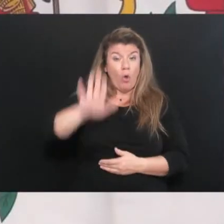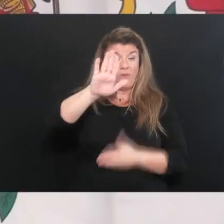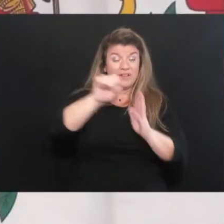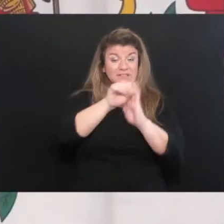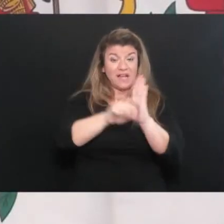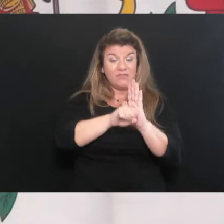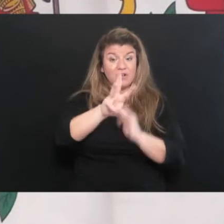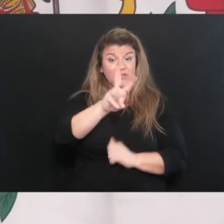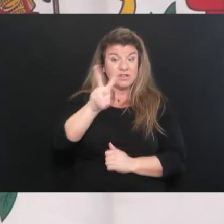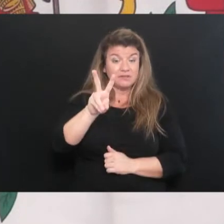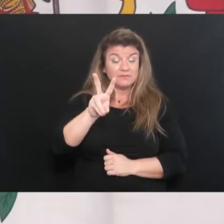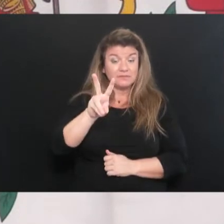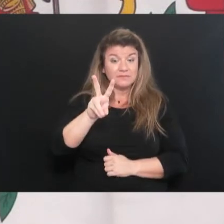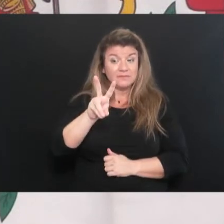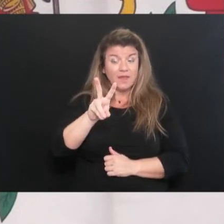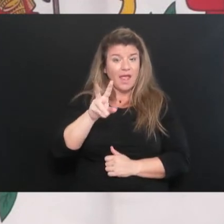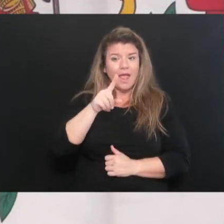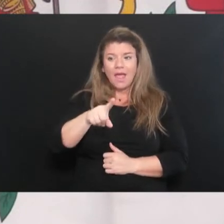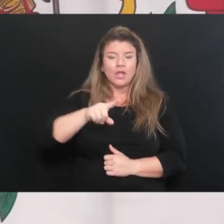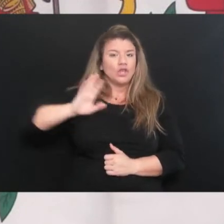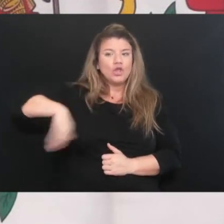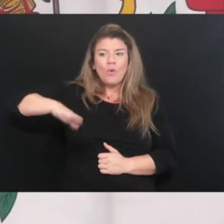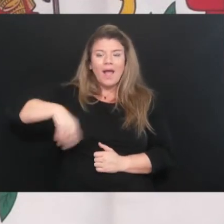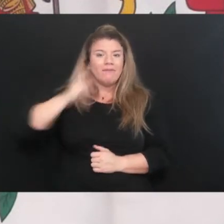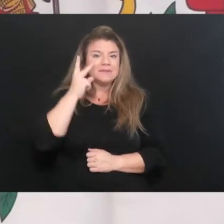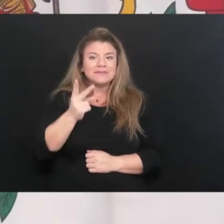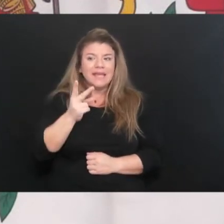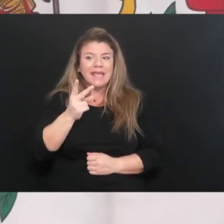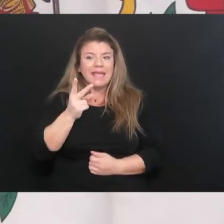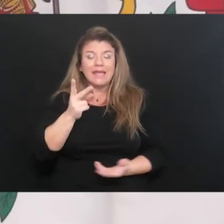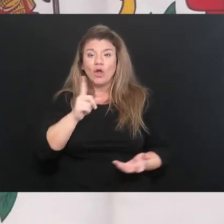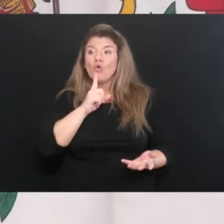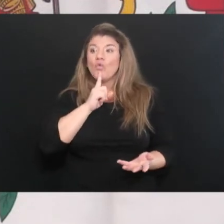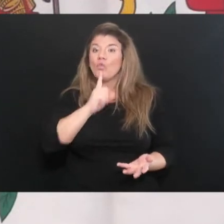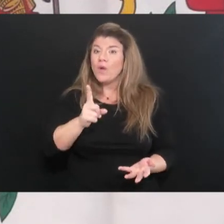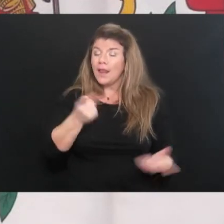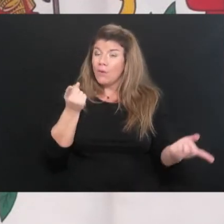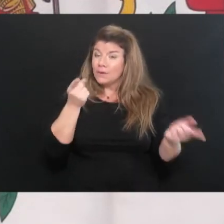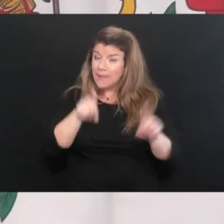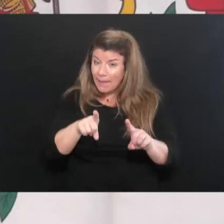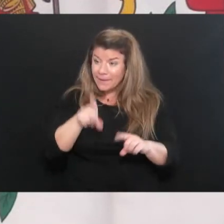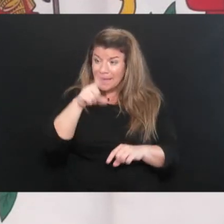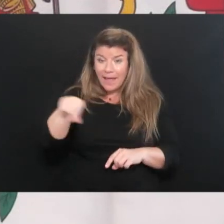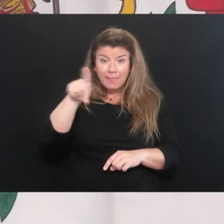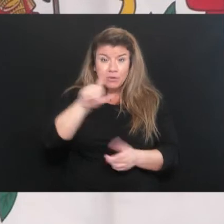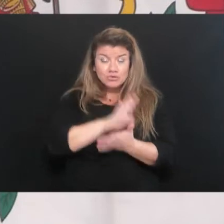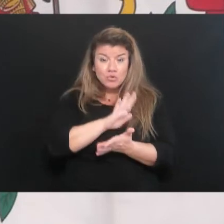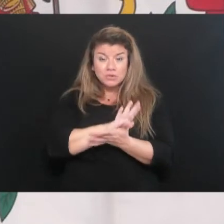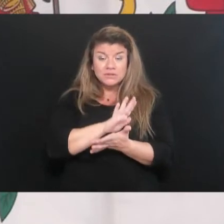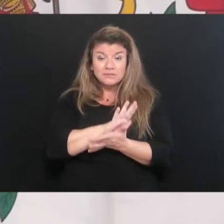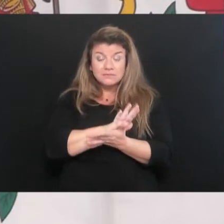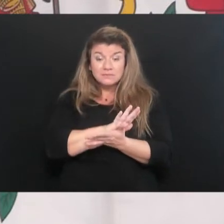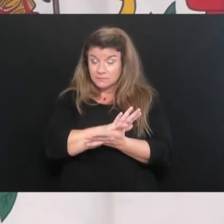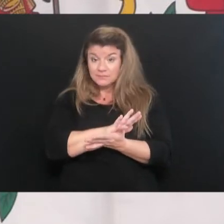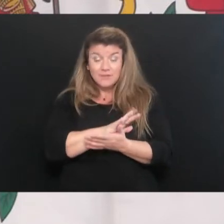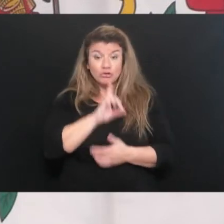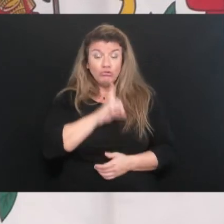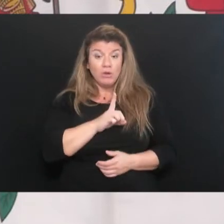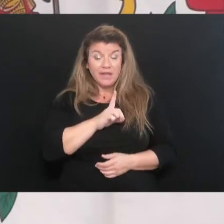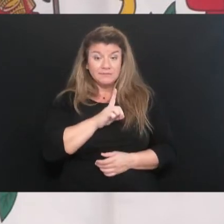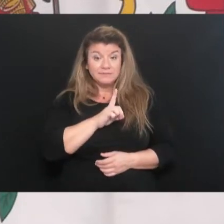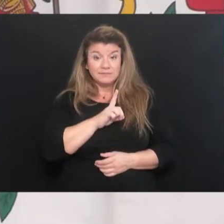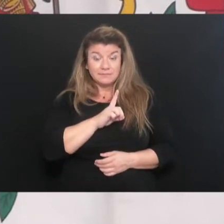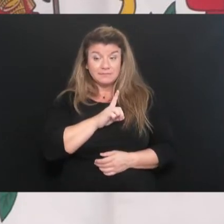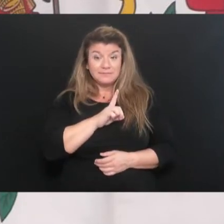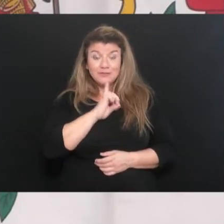Virginia and you've not seen really what's going on in those schools, really and truly,